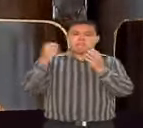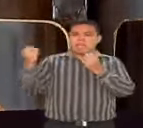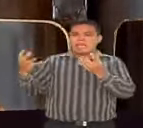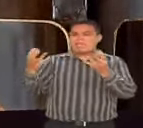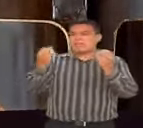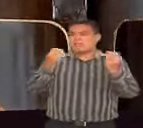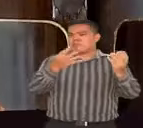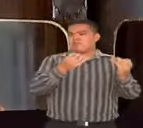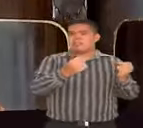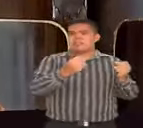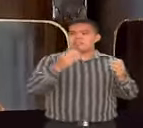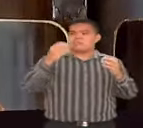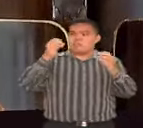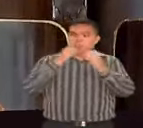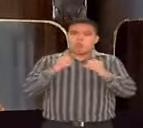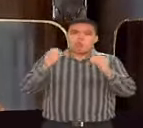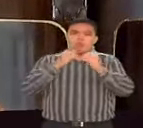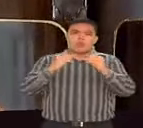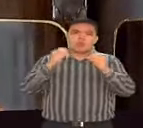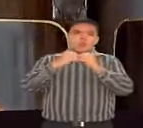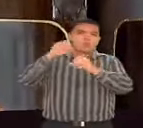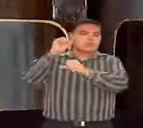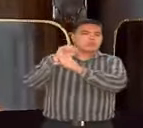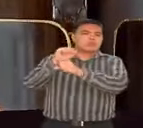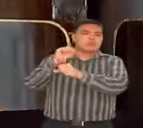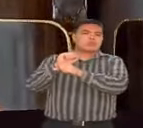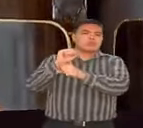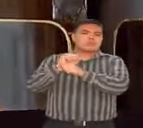nga daghan ta og mahimo.